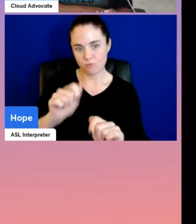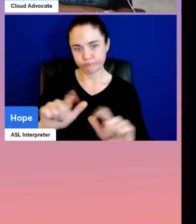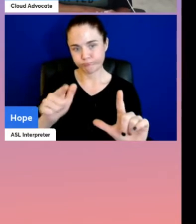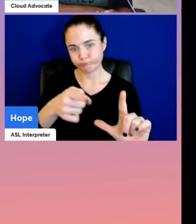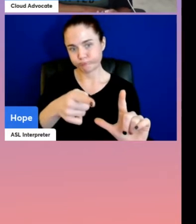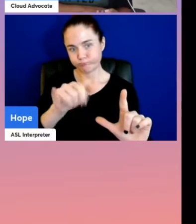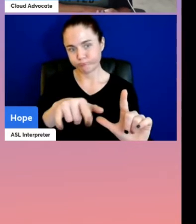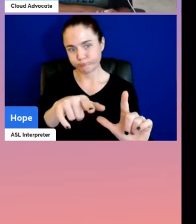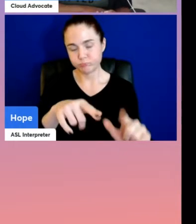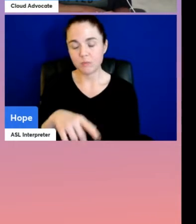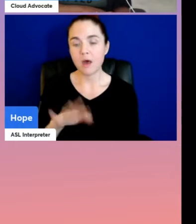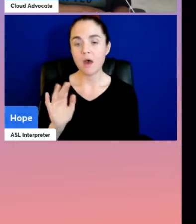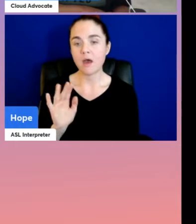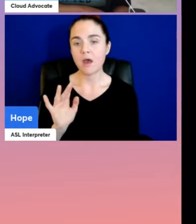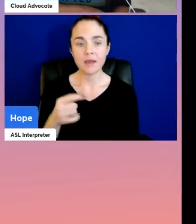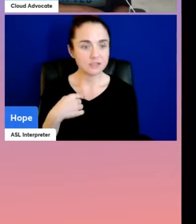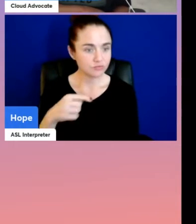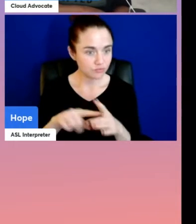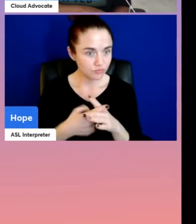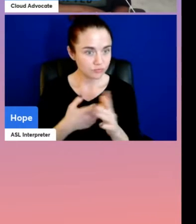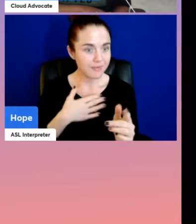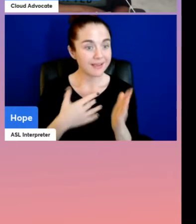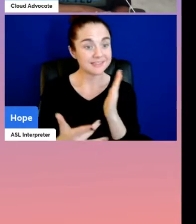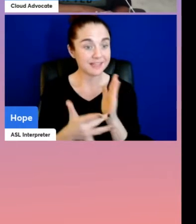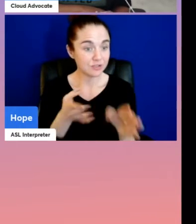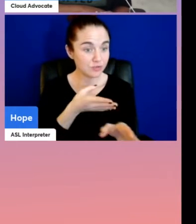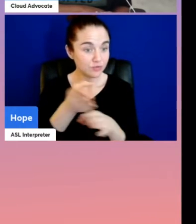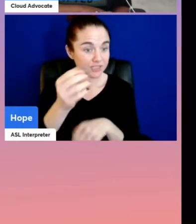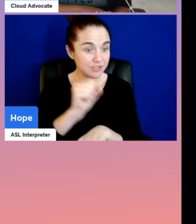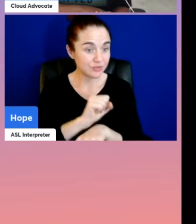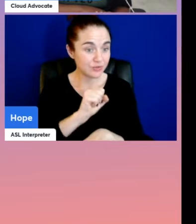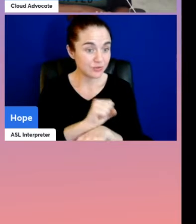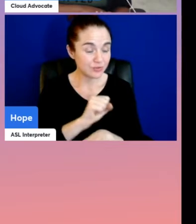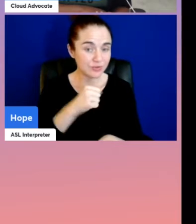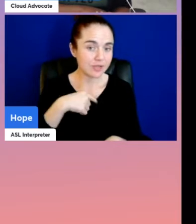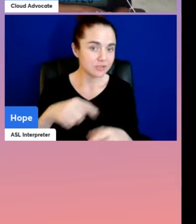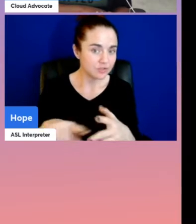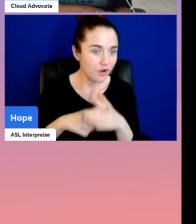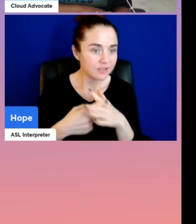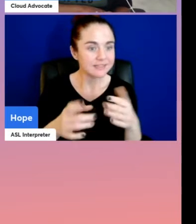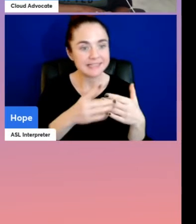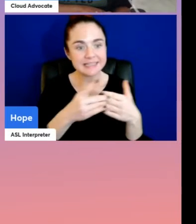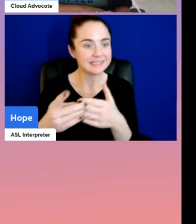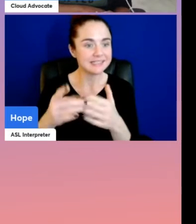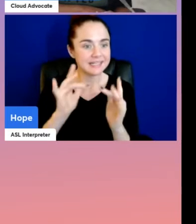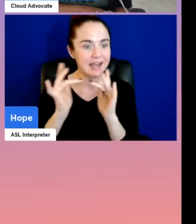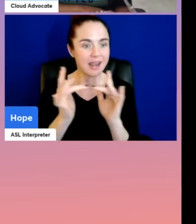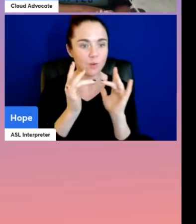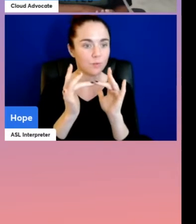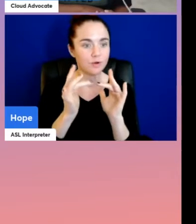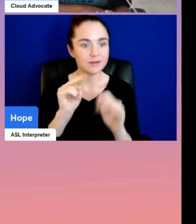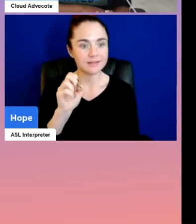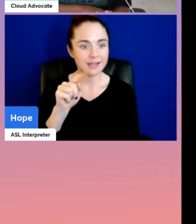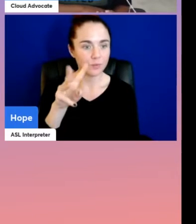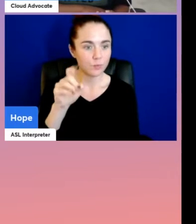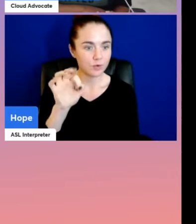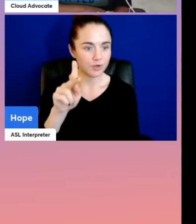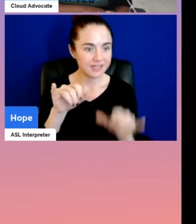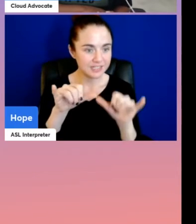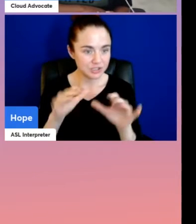I ended up starting my tech career as a lead network engineer with no previous